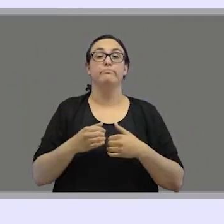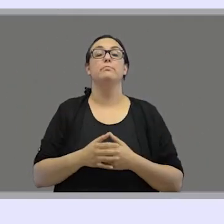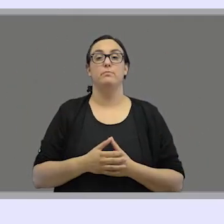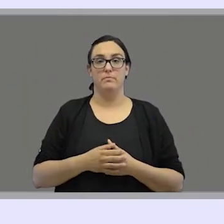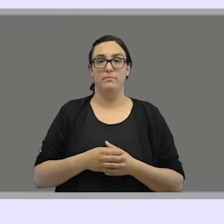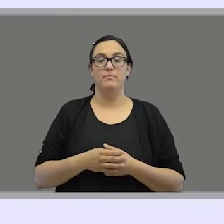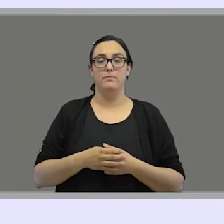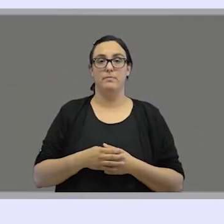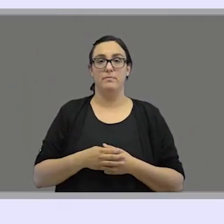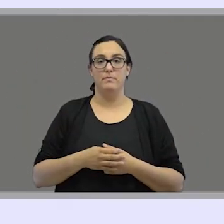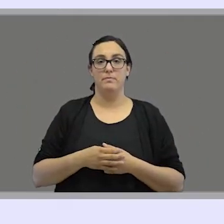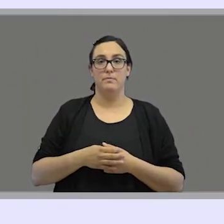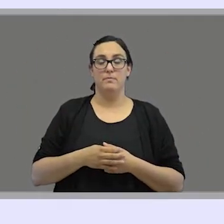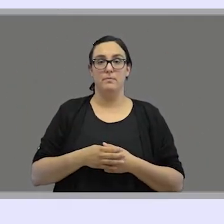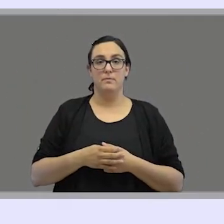at all.